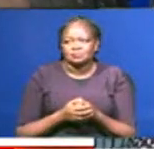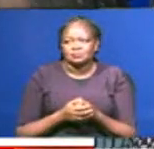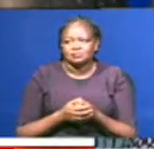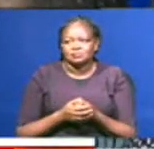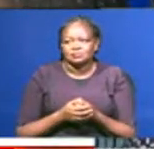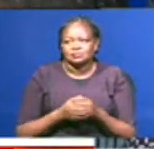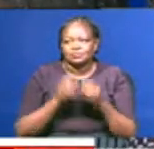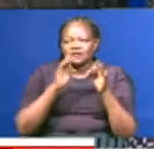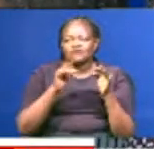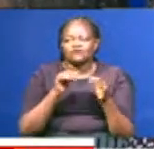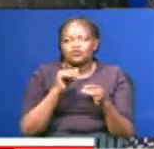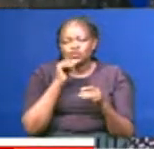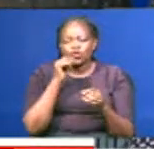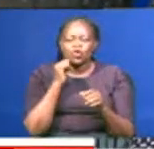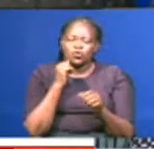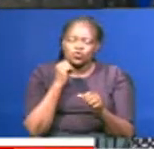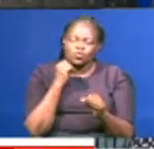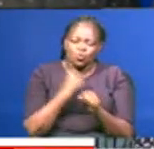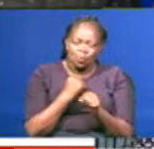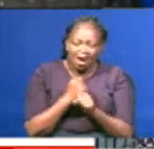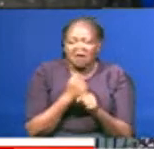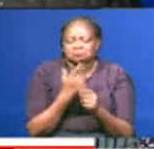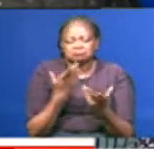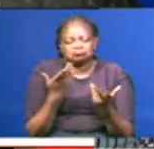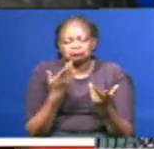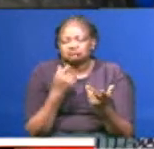Wewe kama ni mchapa kazi, wewe ni rafiki yangu.